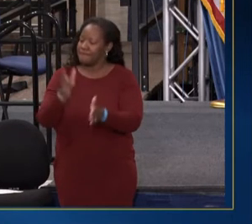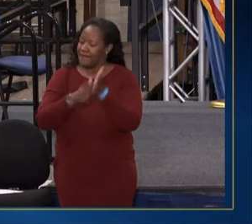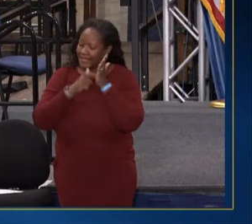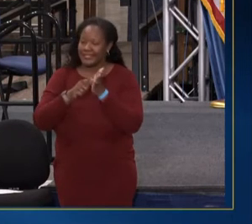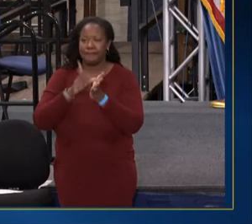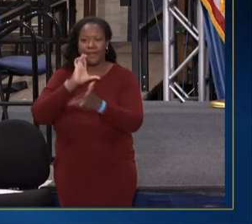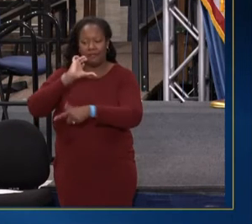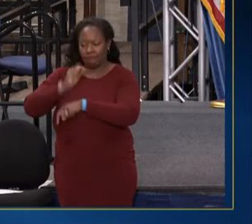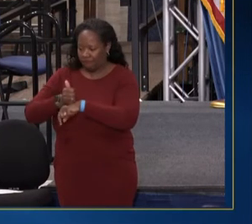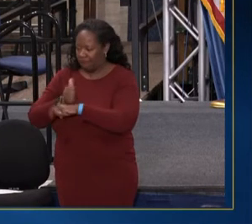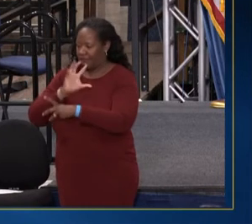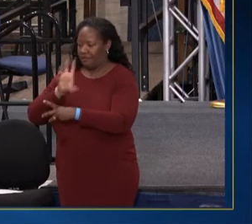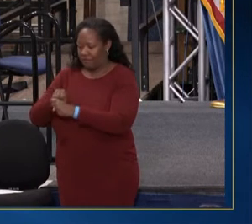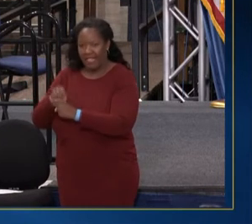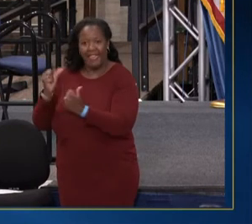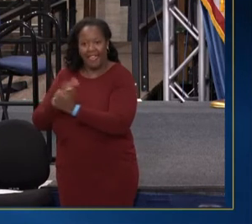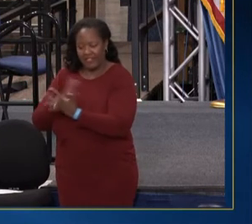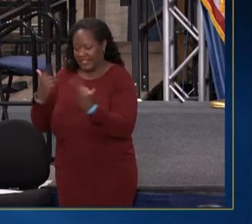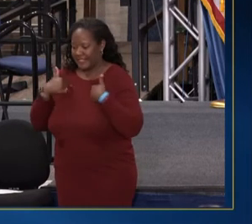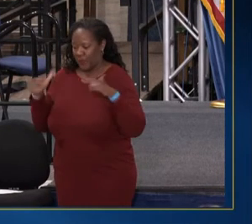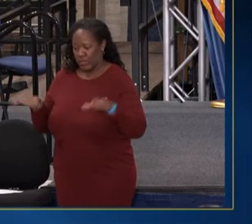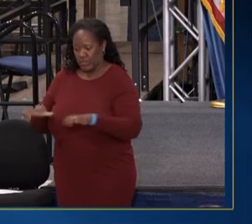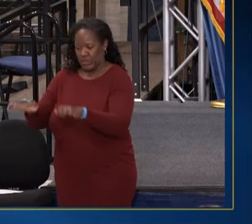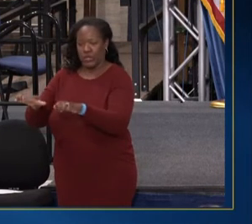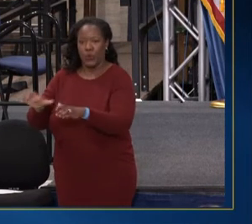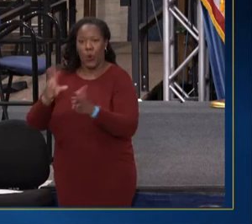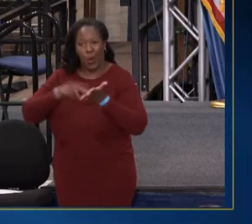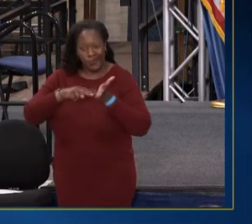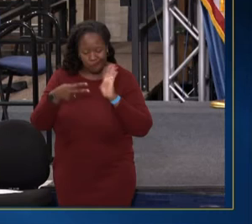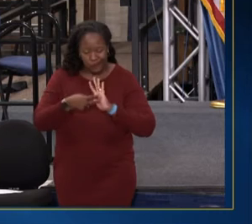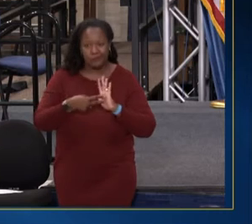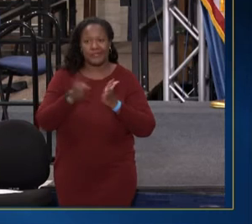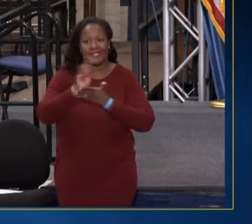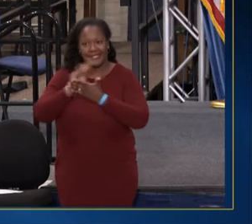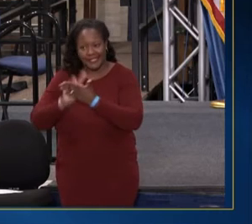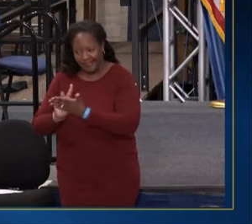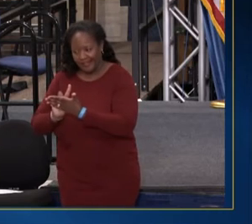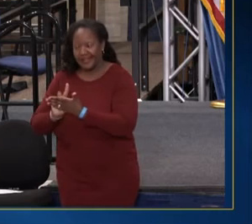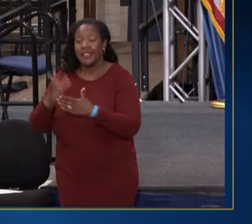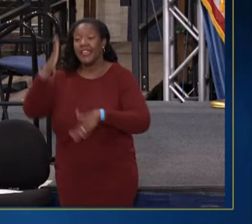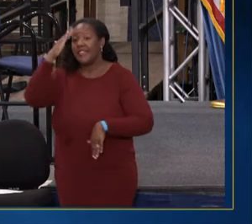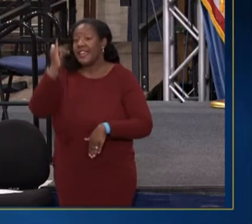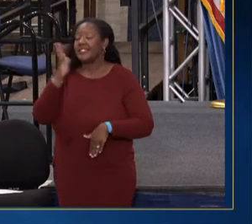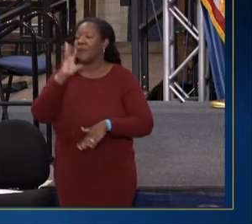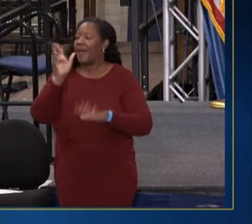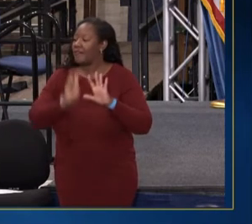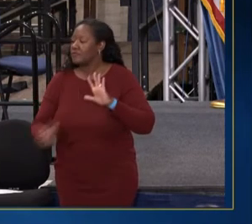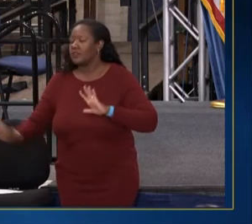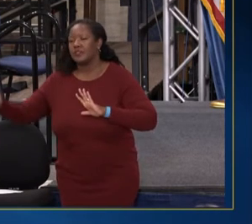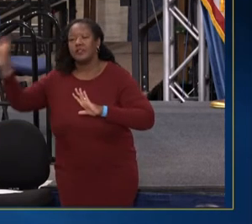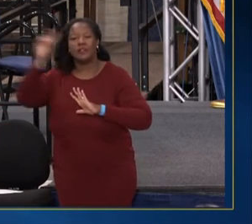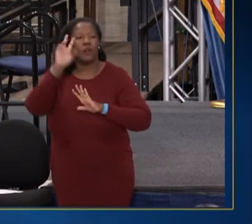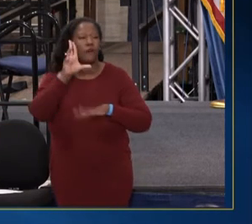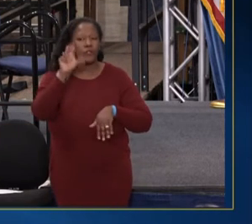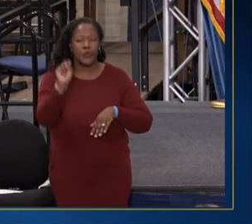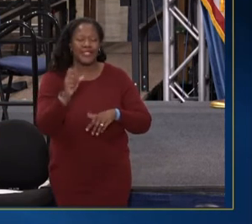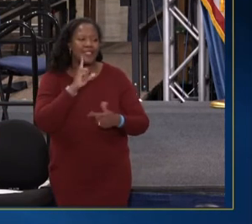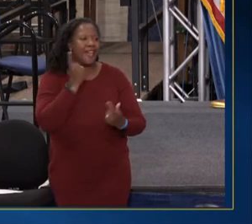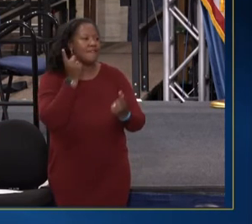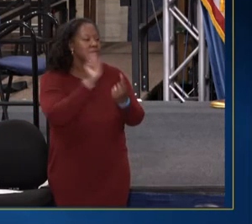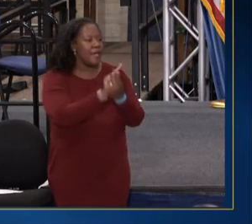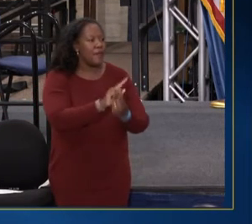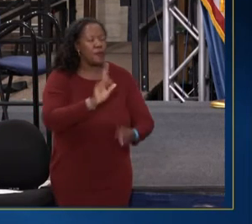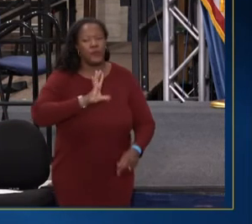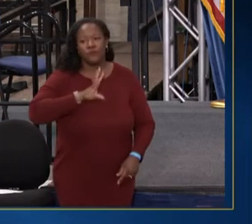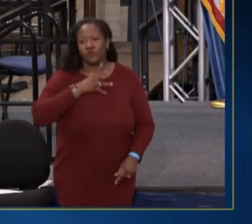in everything we do. And so that is why I have crossed the country. I have met with trans teens